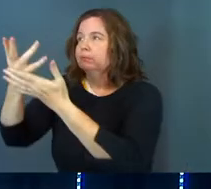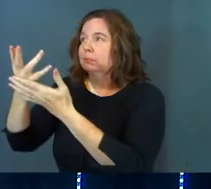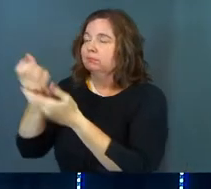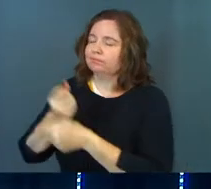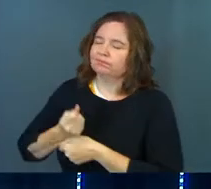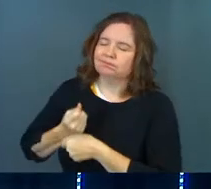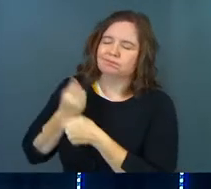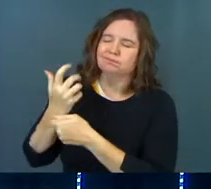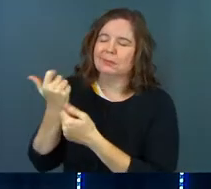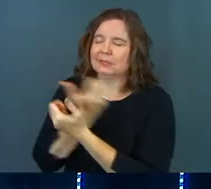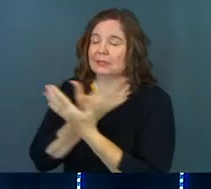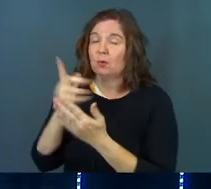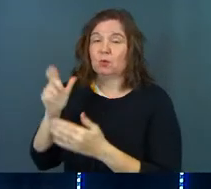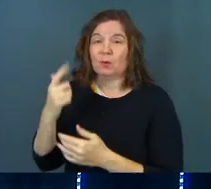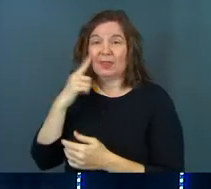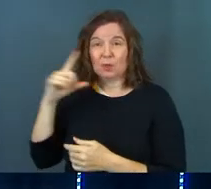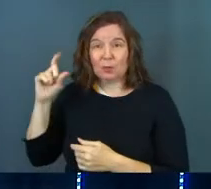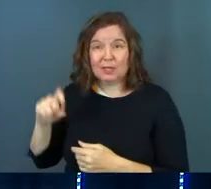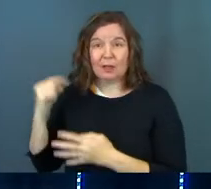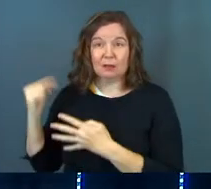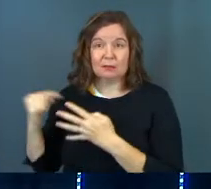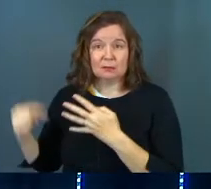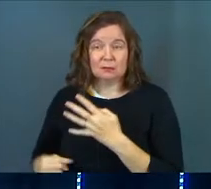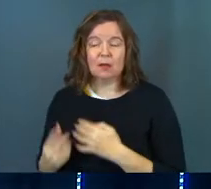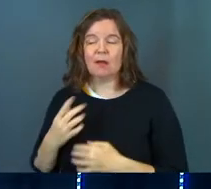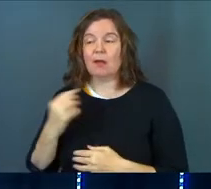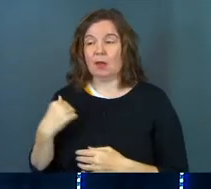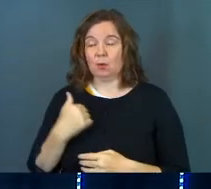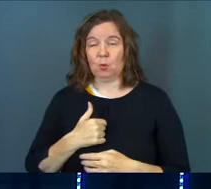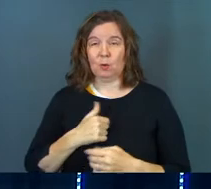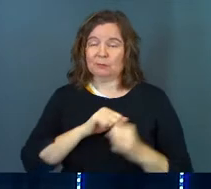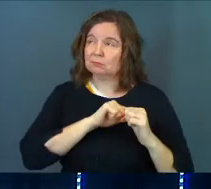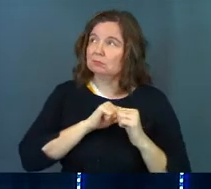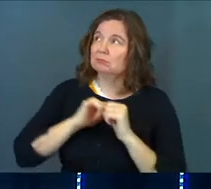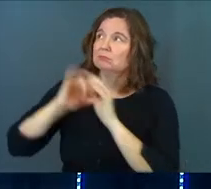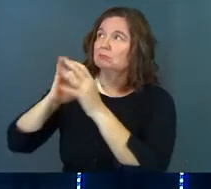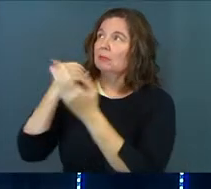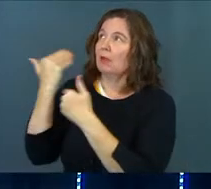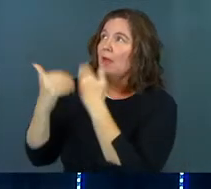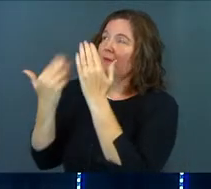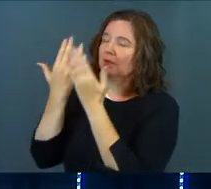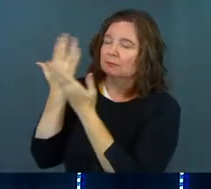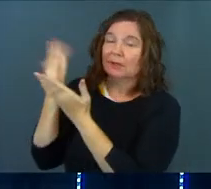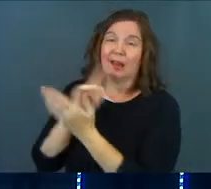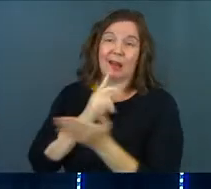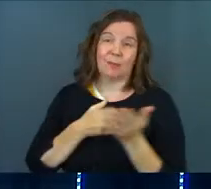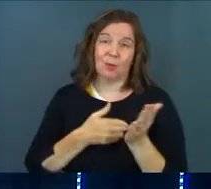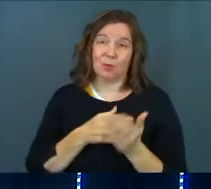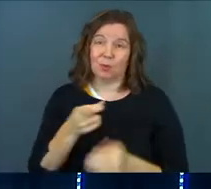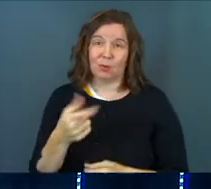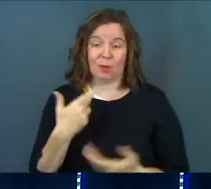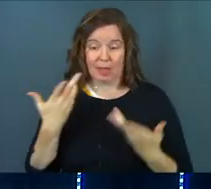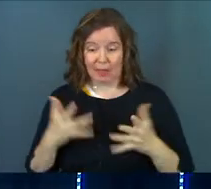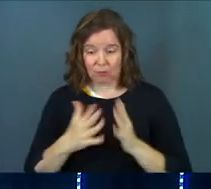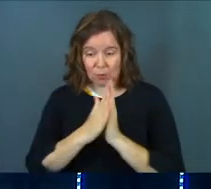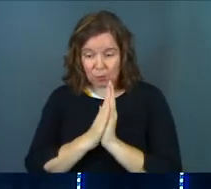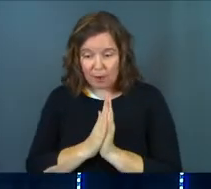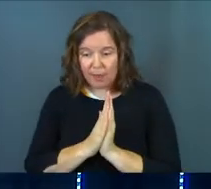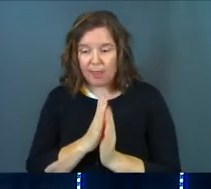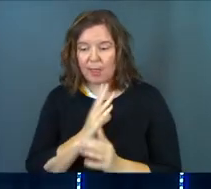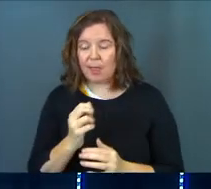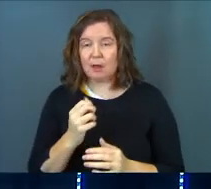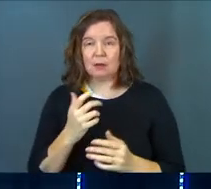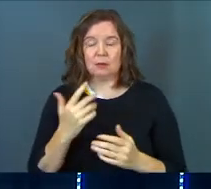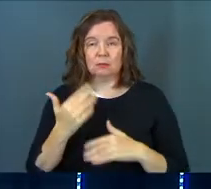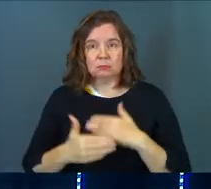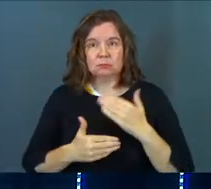told him exactly what it is that you think you need? And we stormed heaven, and I'll be real with you, after praying